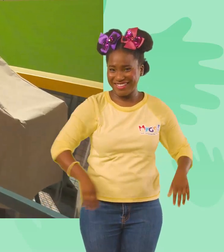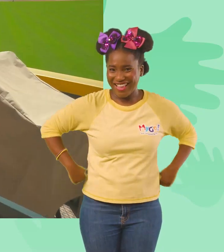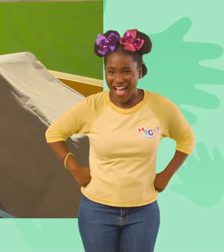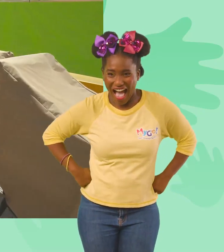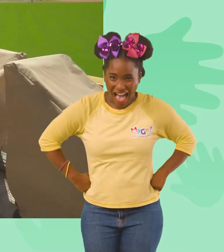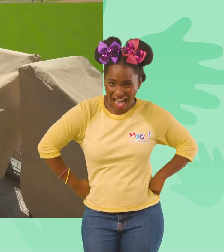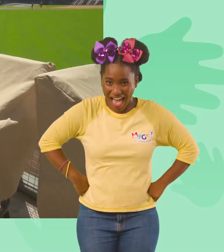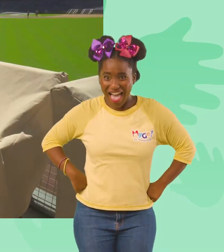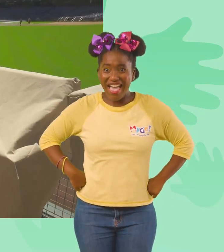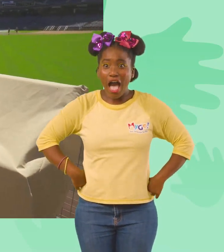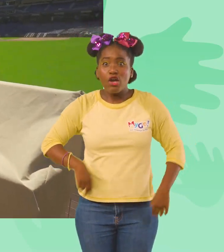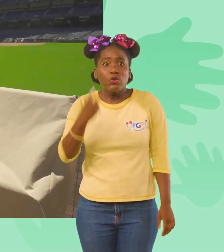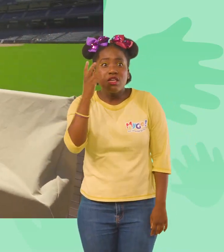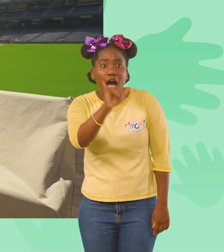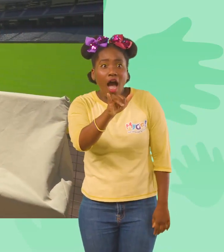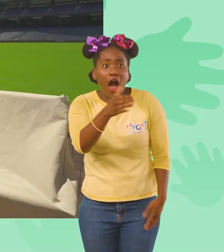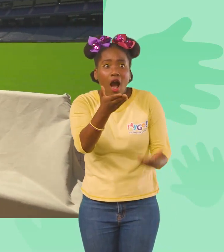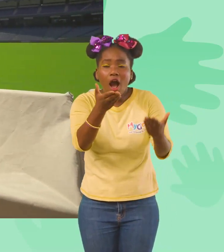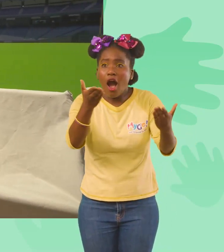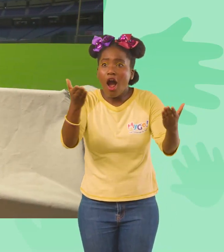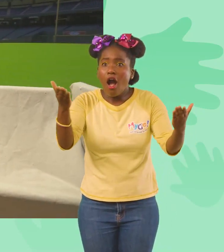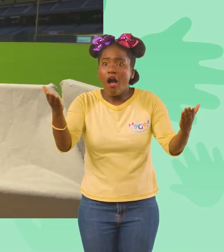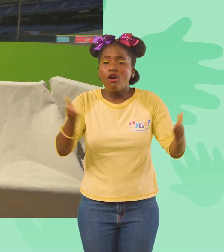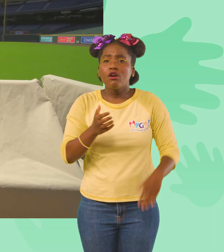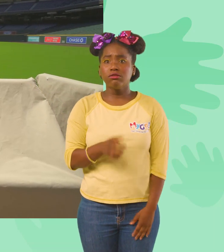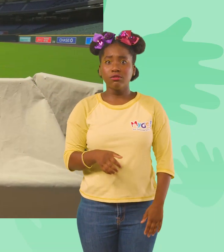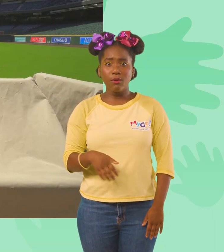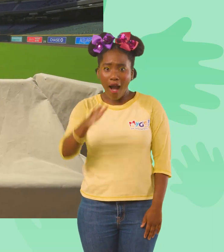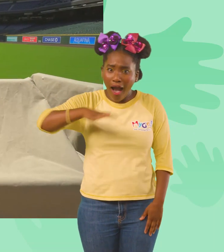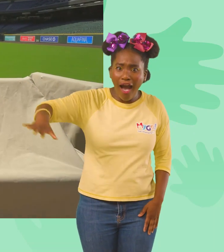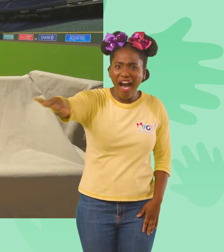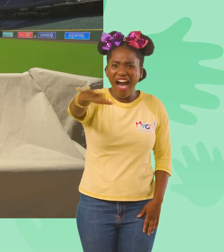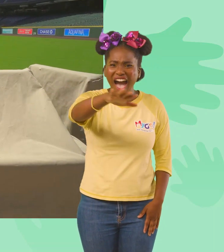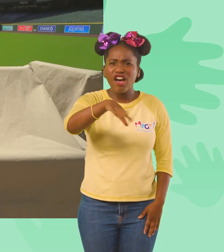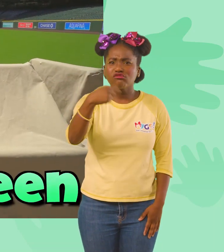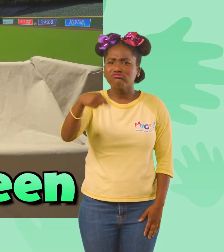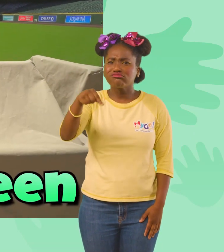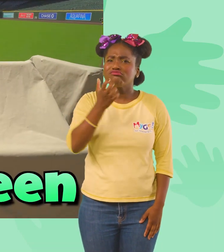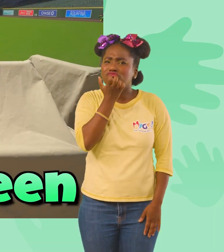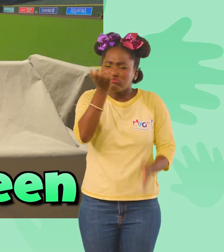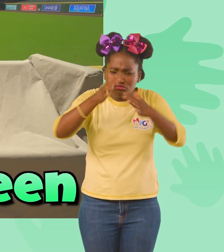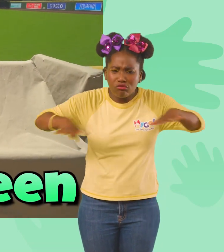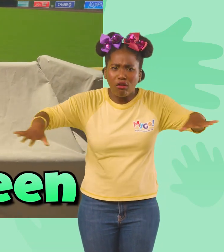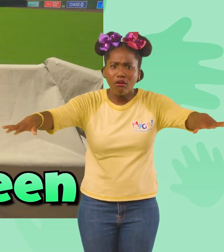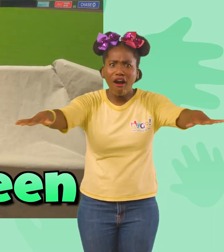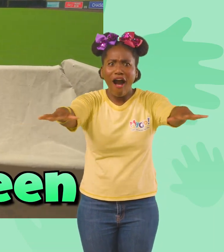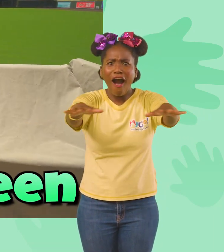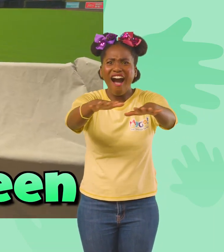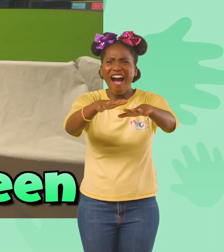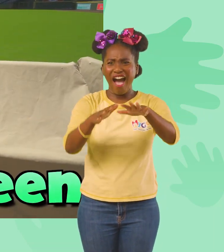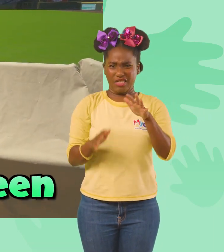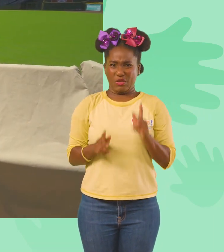whoa, check it out. Look at the field. Look at how green the grass is. Oh,